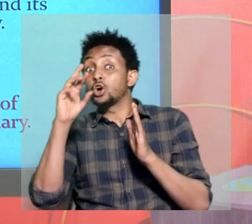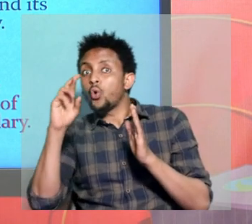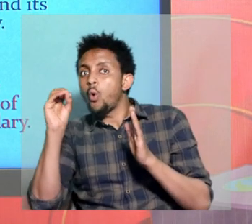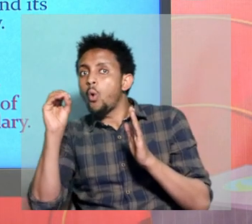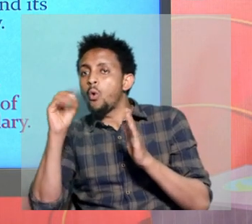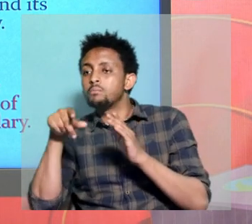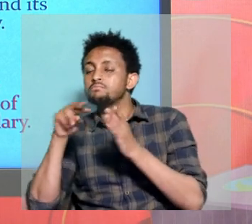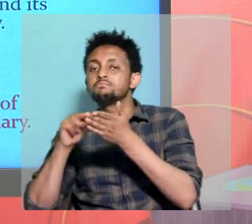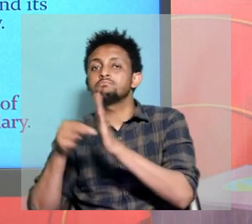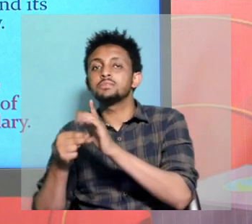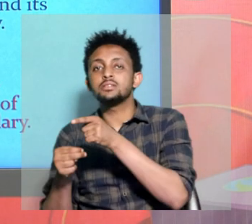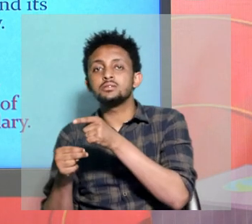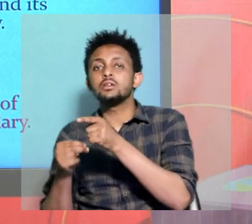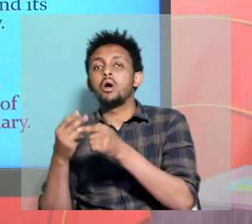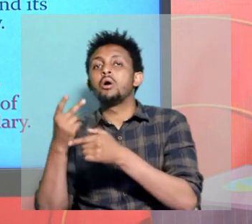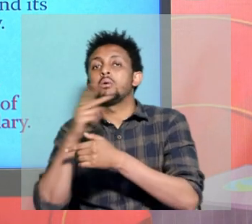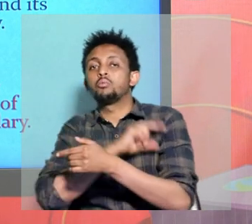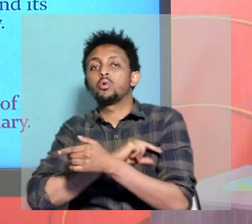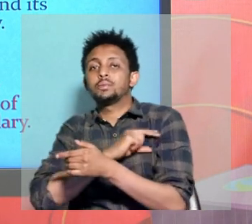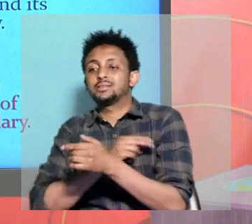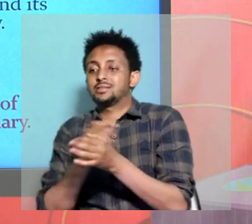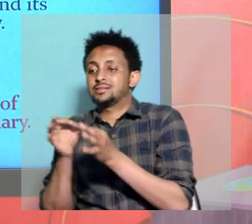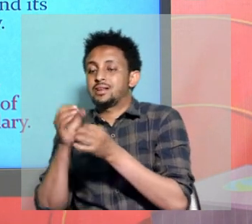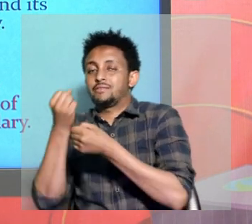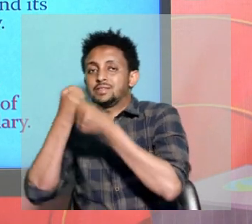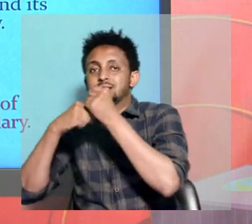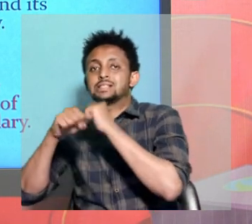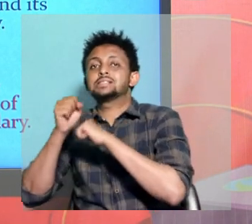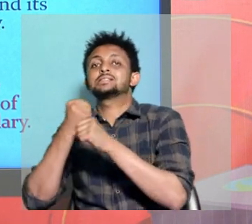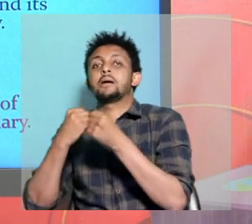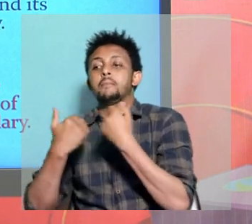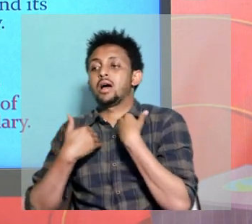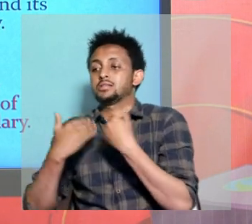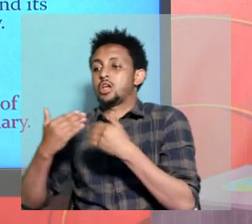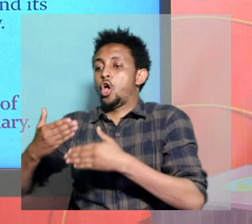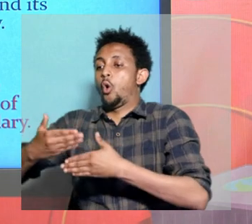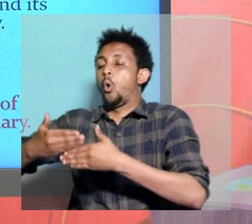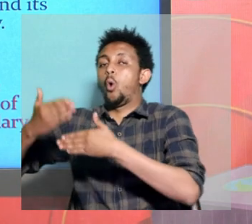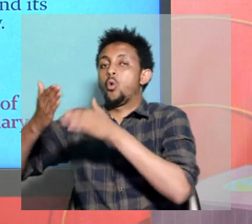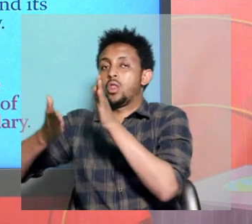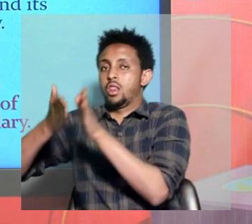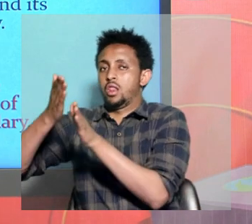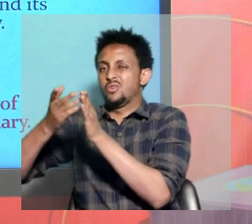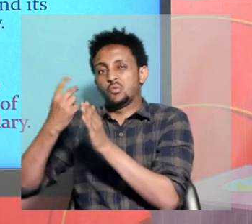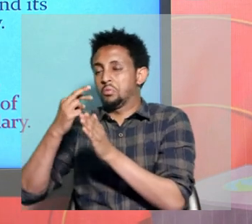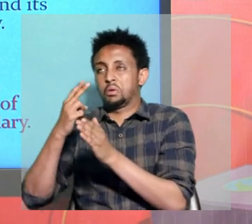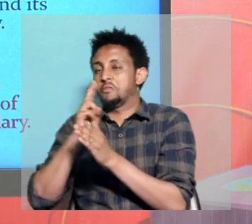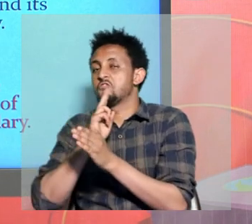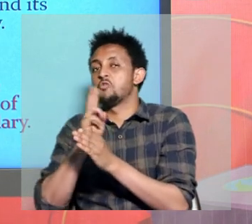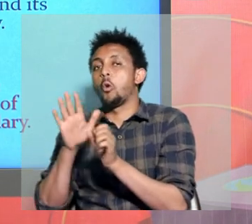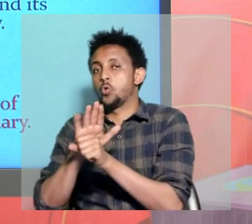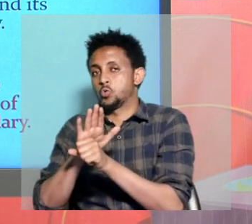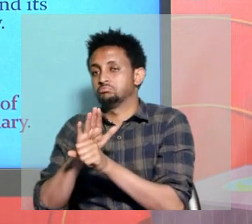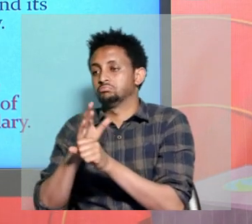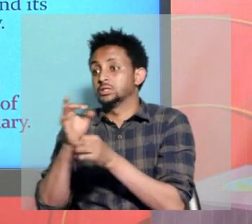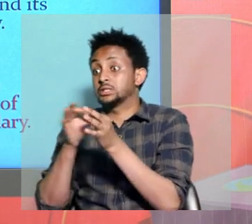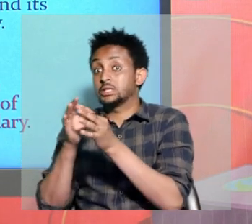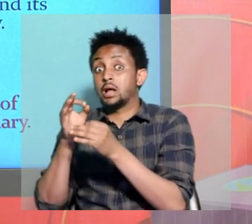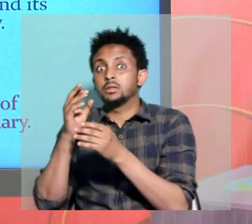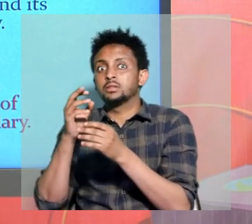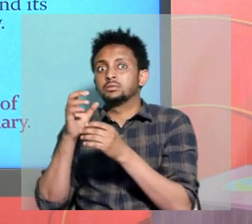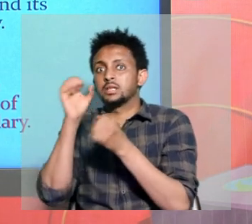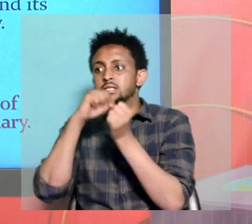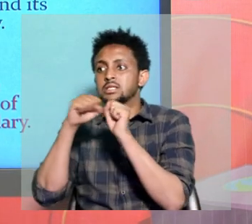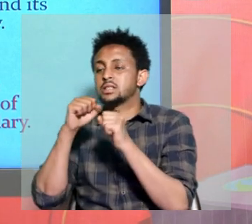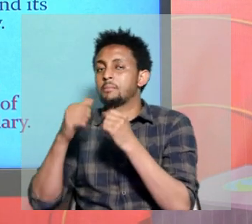means that the property describes the system as a whole. Like volume, for example, volume describes the system as